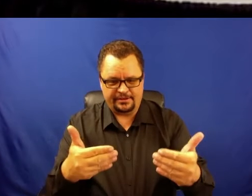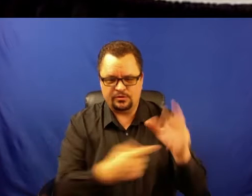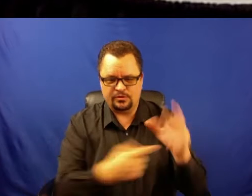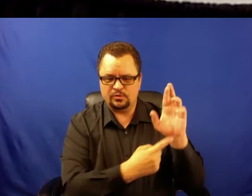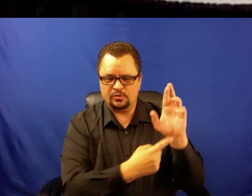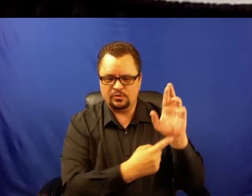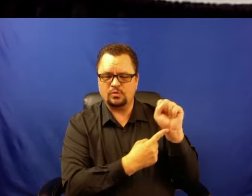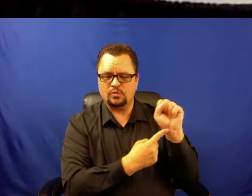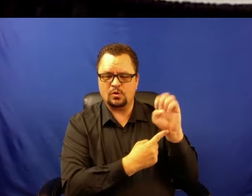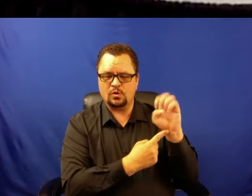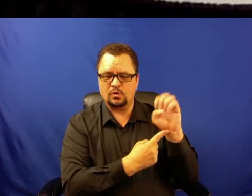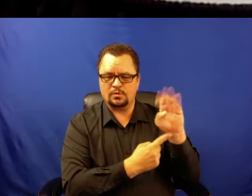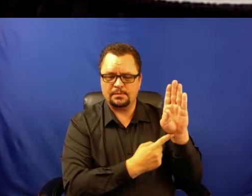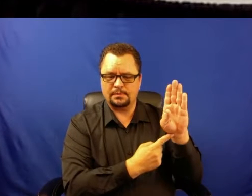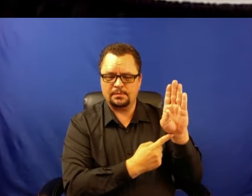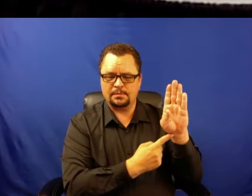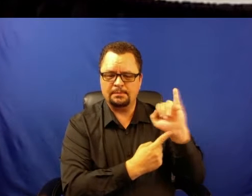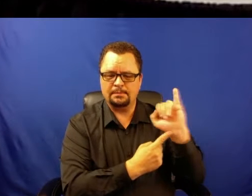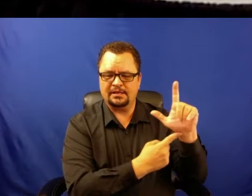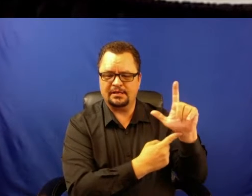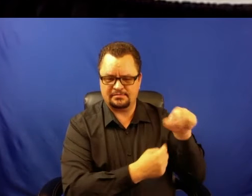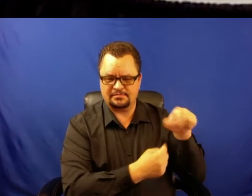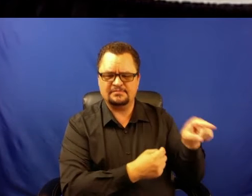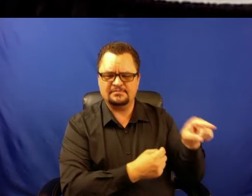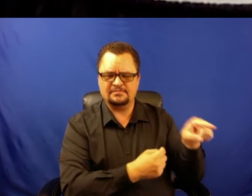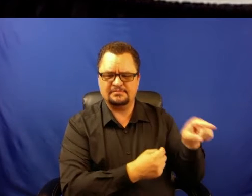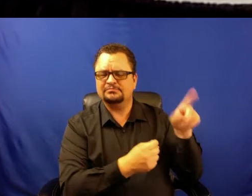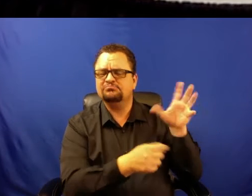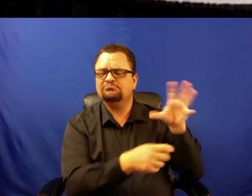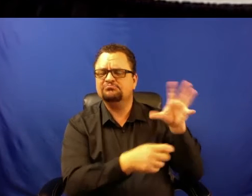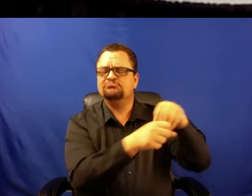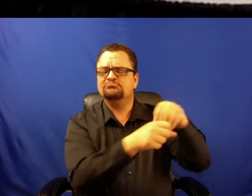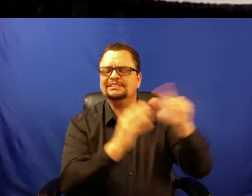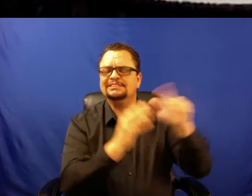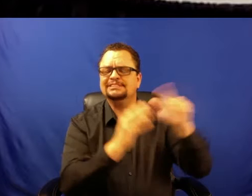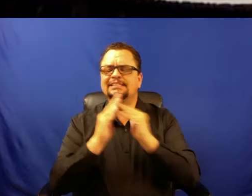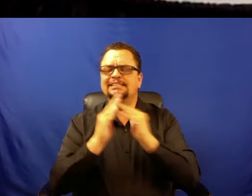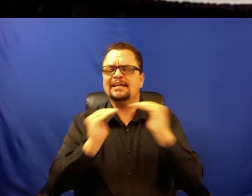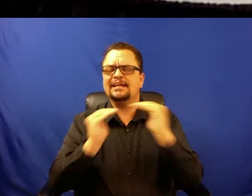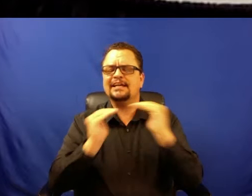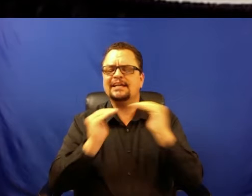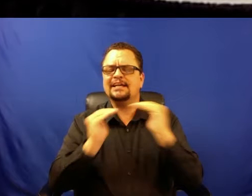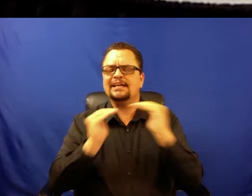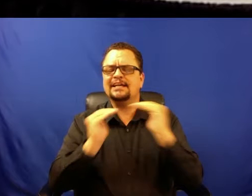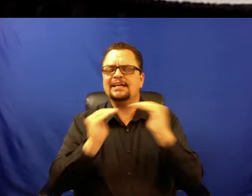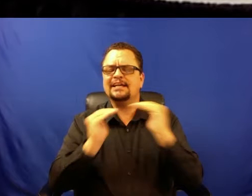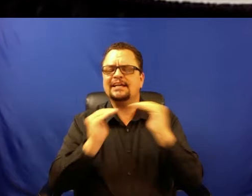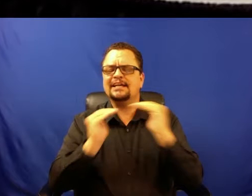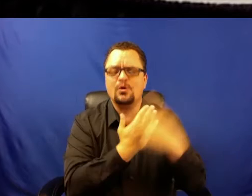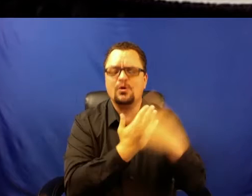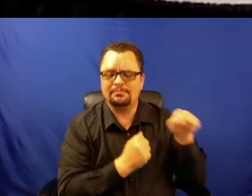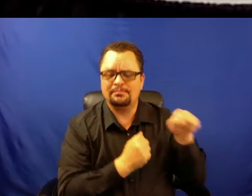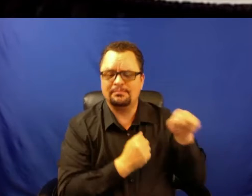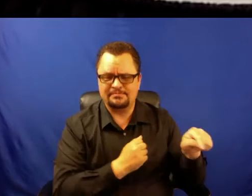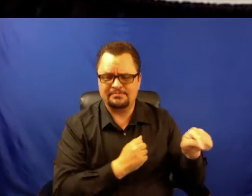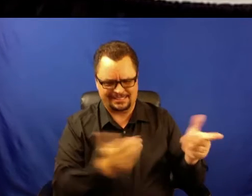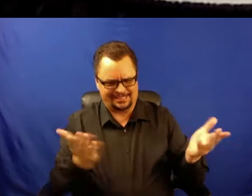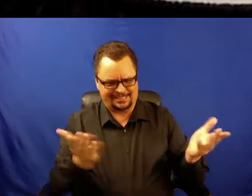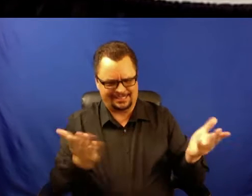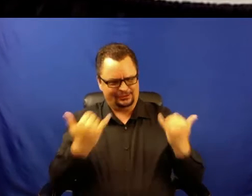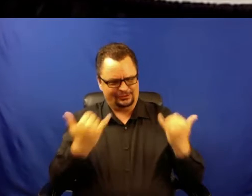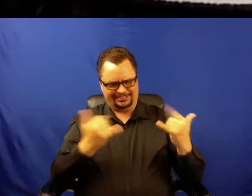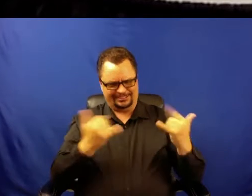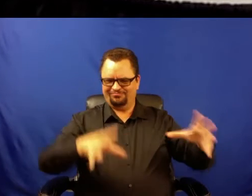Safety Program. She is here with us today to accept the award on behalf of the CAPS program. The CAPS program is a group